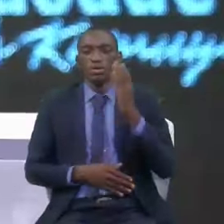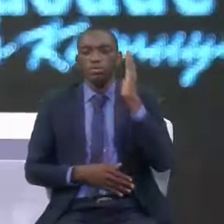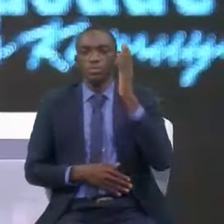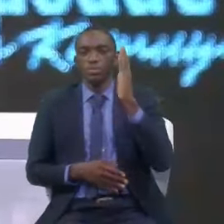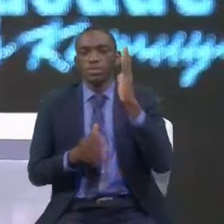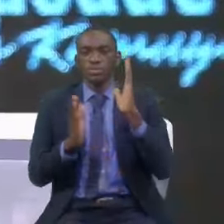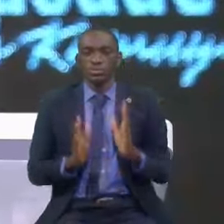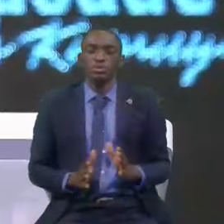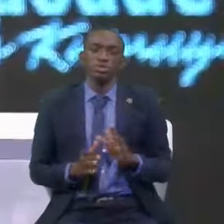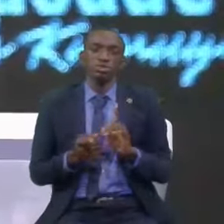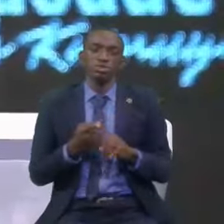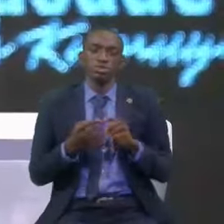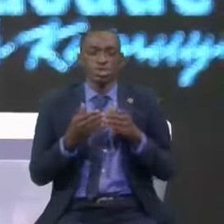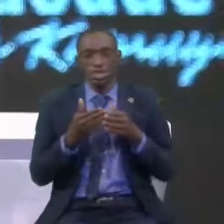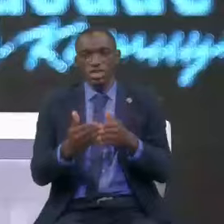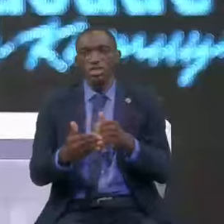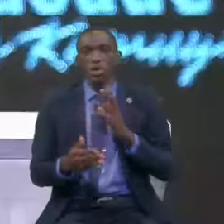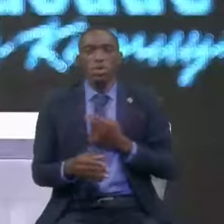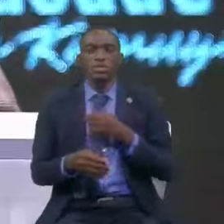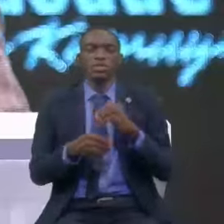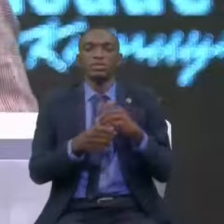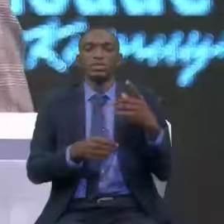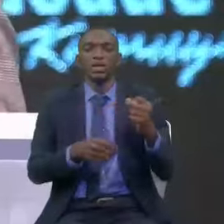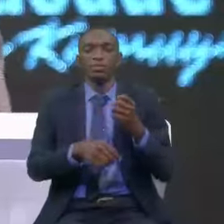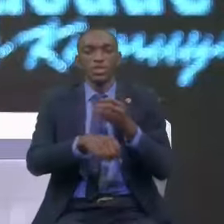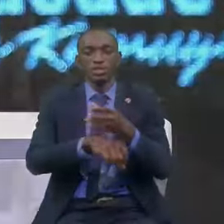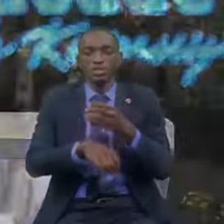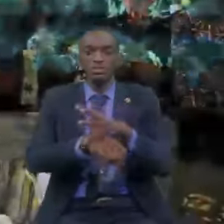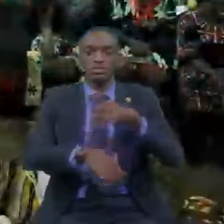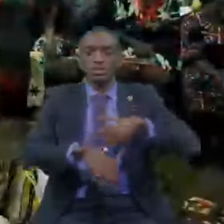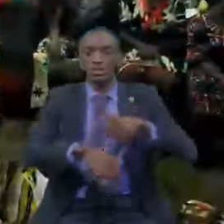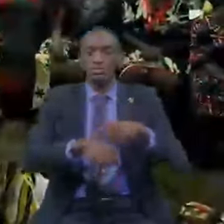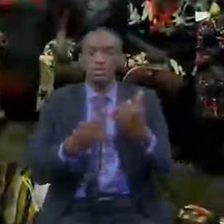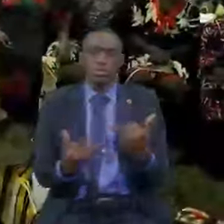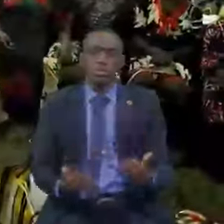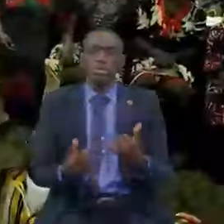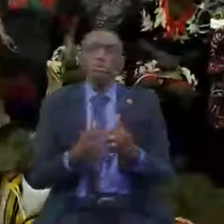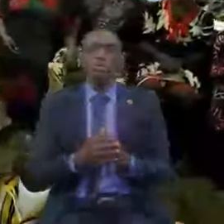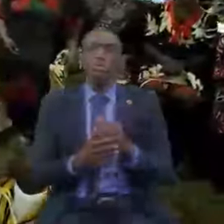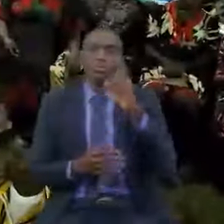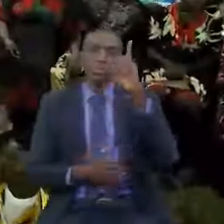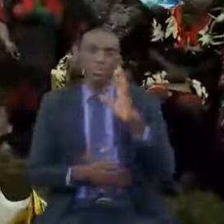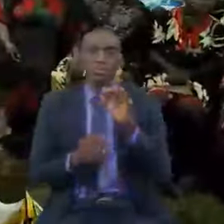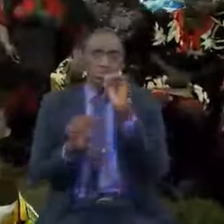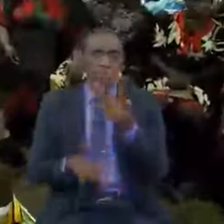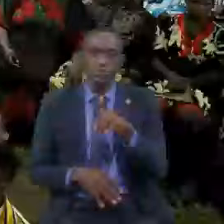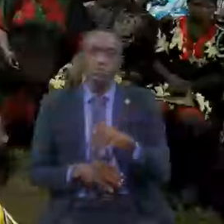the counseling session tonight. God bless you. Keep on